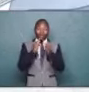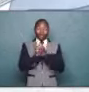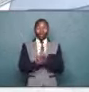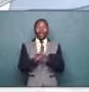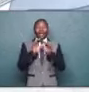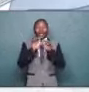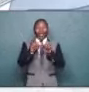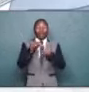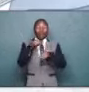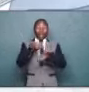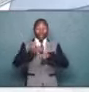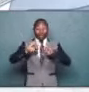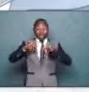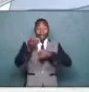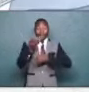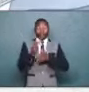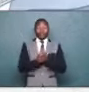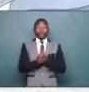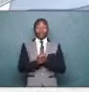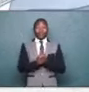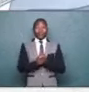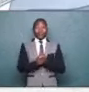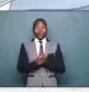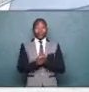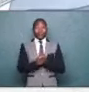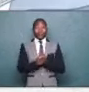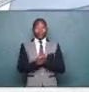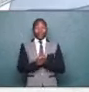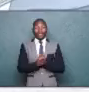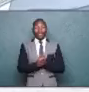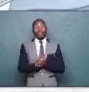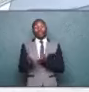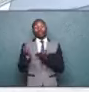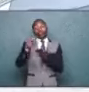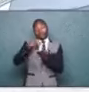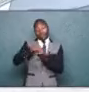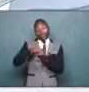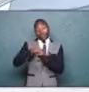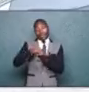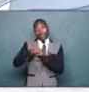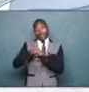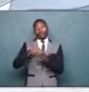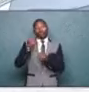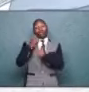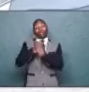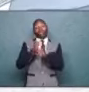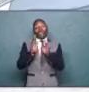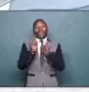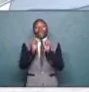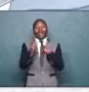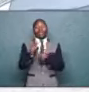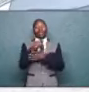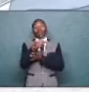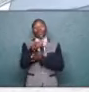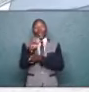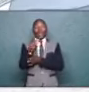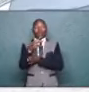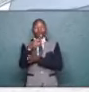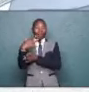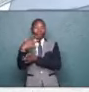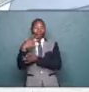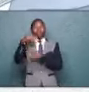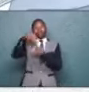captured during the pilot voter registration exercise will not be added to the voter's register for the 2025